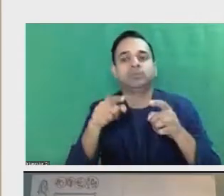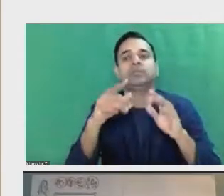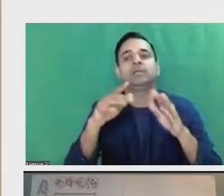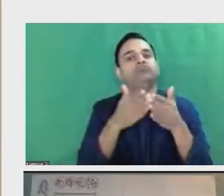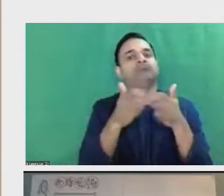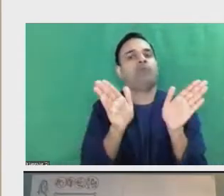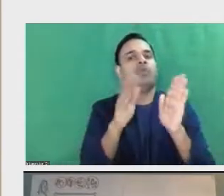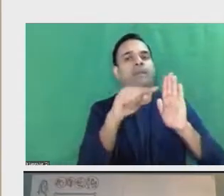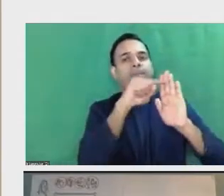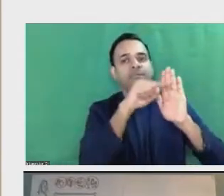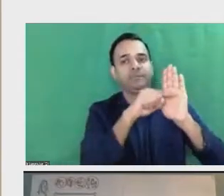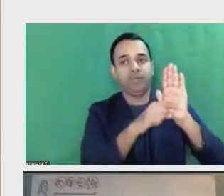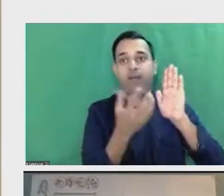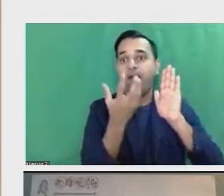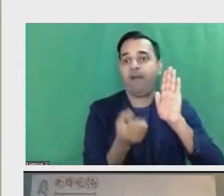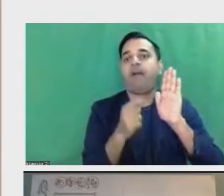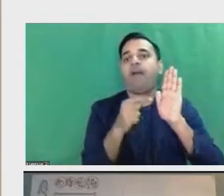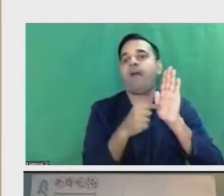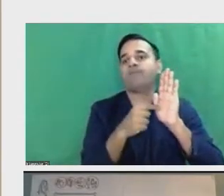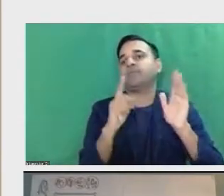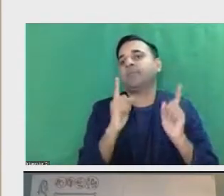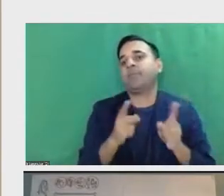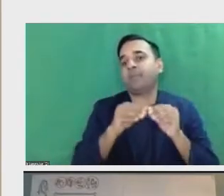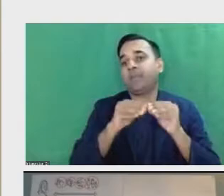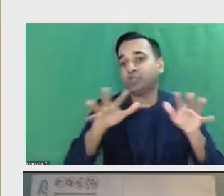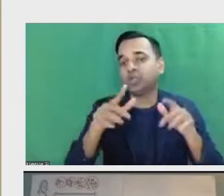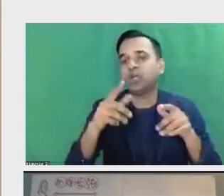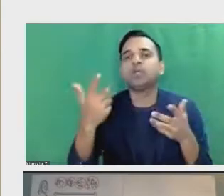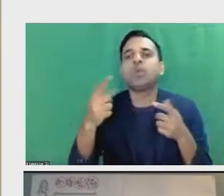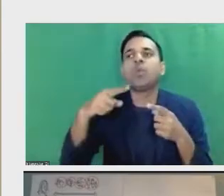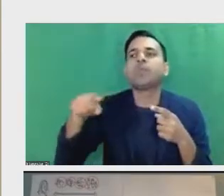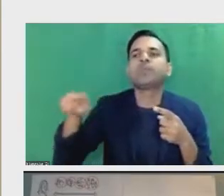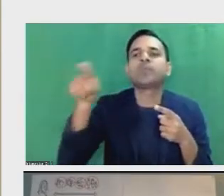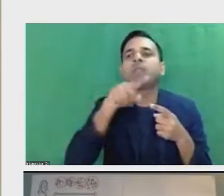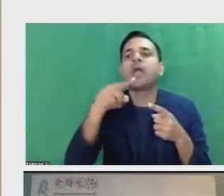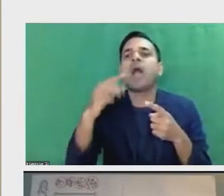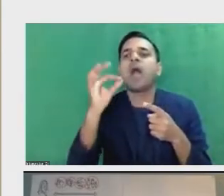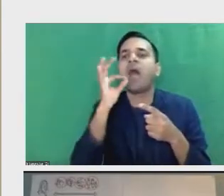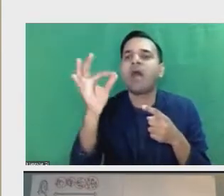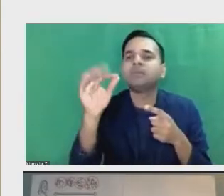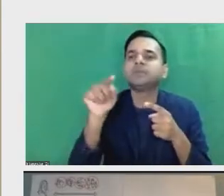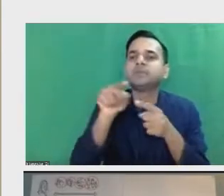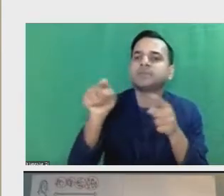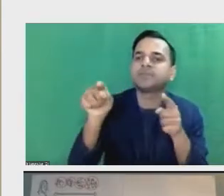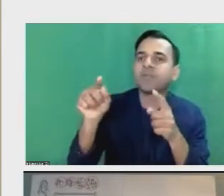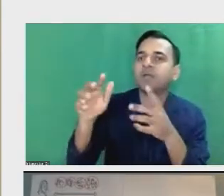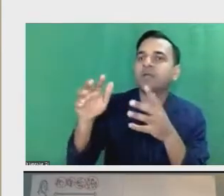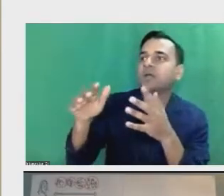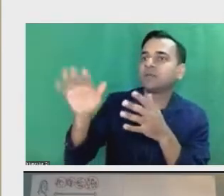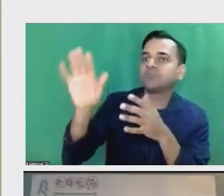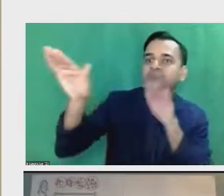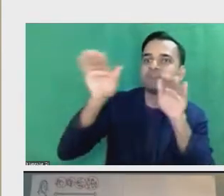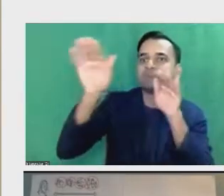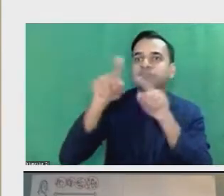plan of action in 2008, making it the first multilateral environmental agreement to do so,